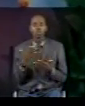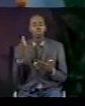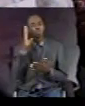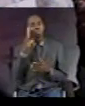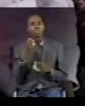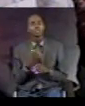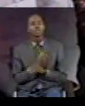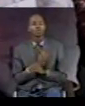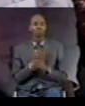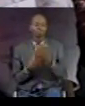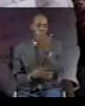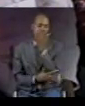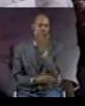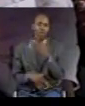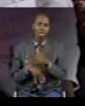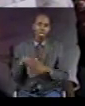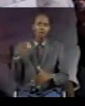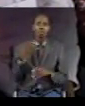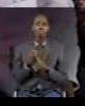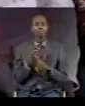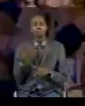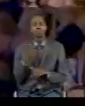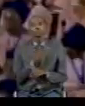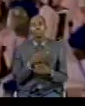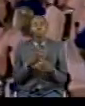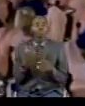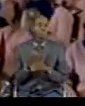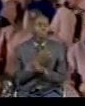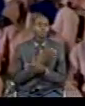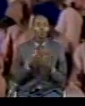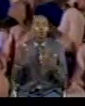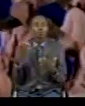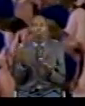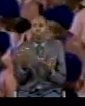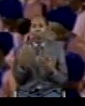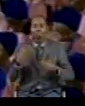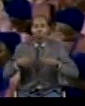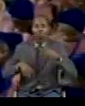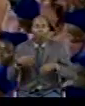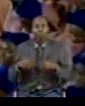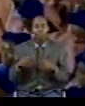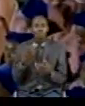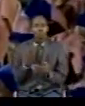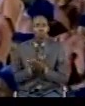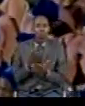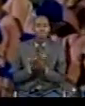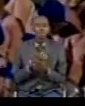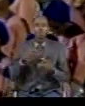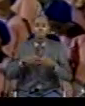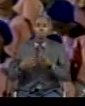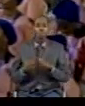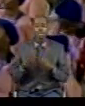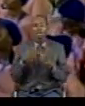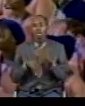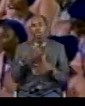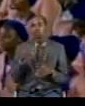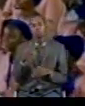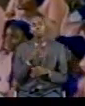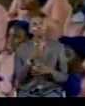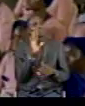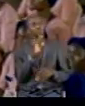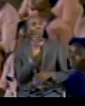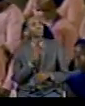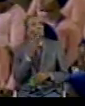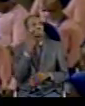you. He'll take pain away from you. He will take all those sufferings. Pastor, I don't have anything to